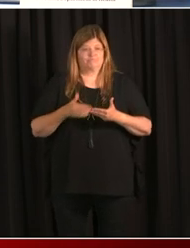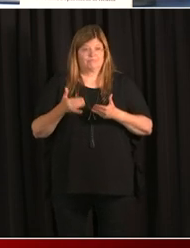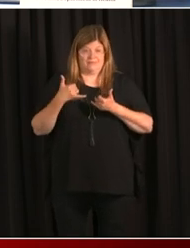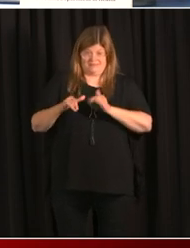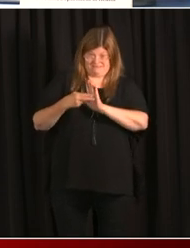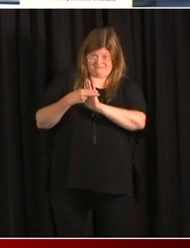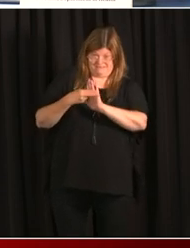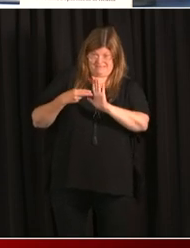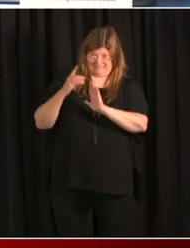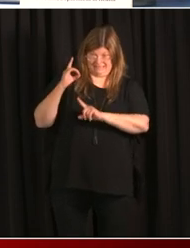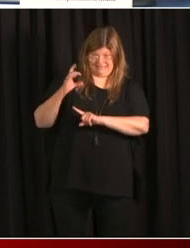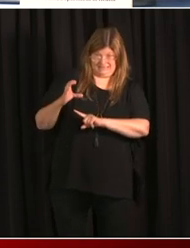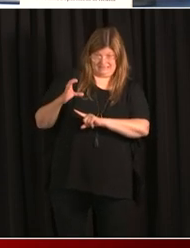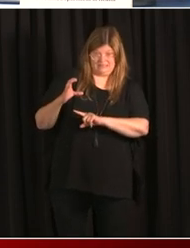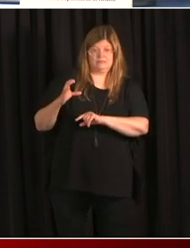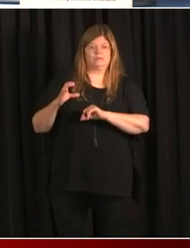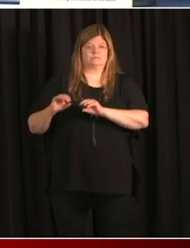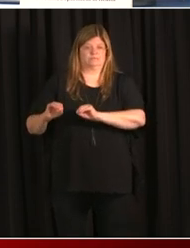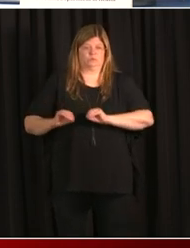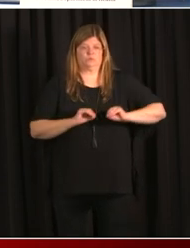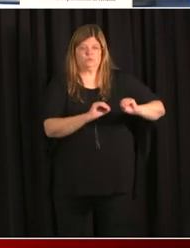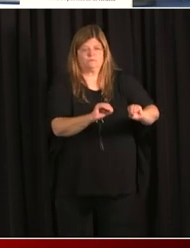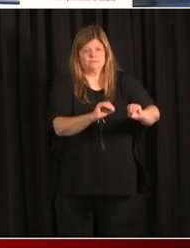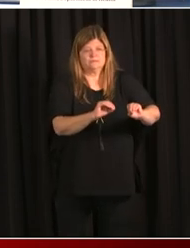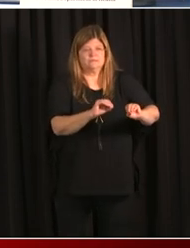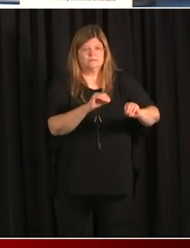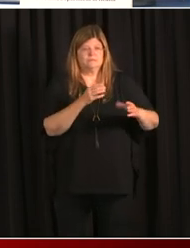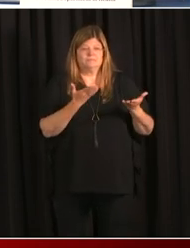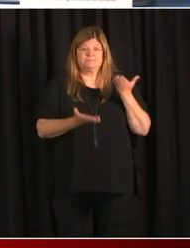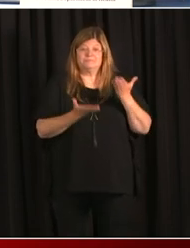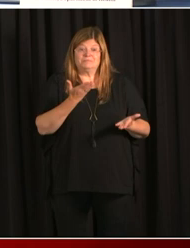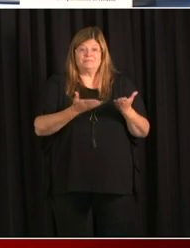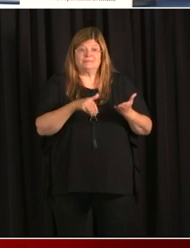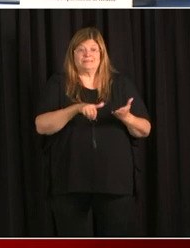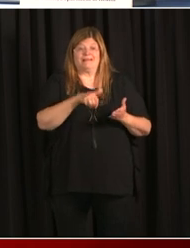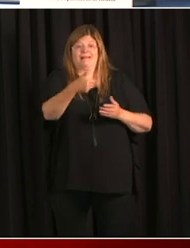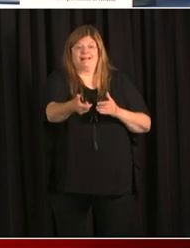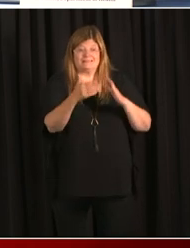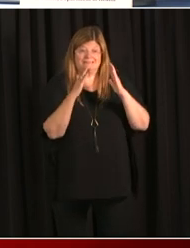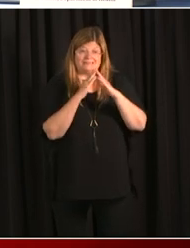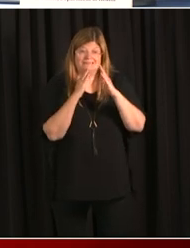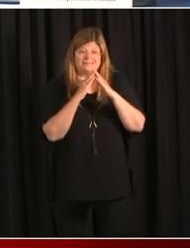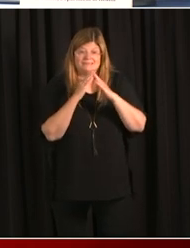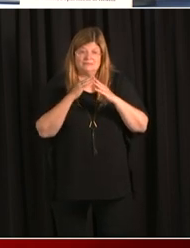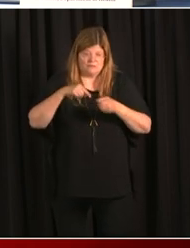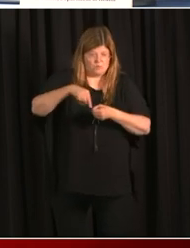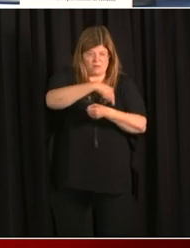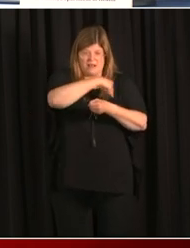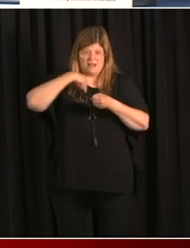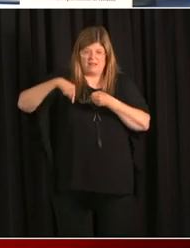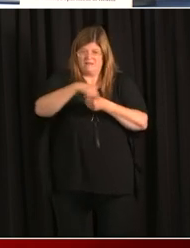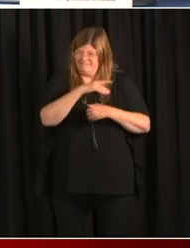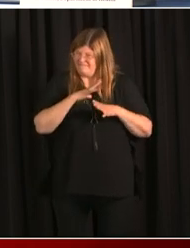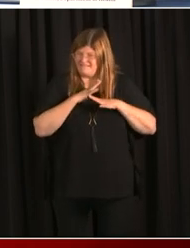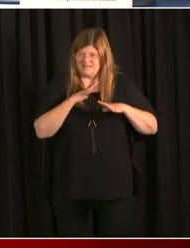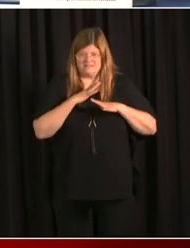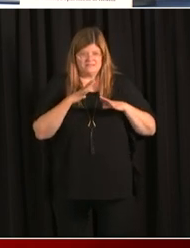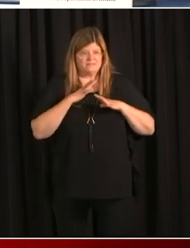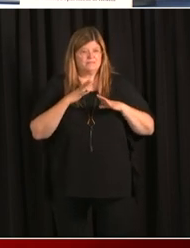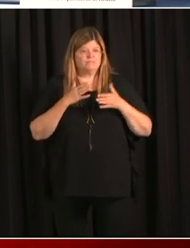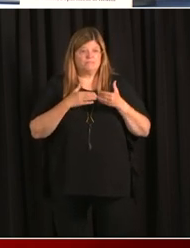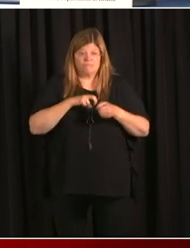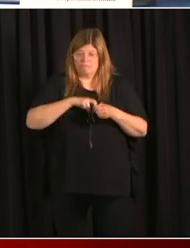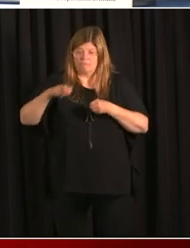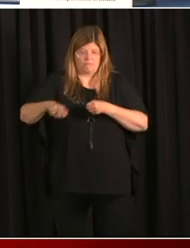HIV in the district may move into the other counties in the National Capital Region. So many of the providers who